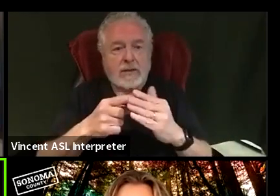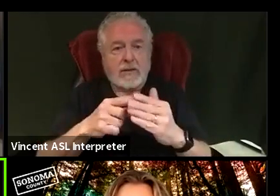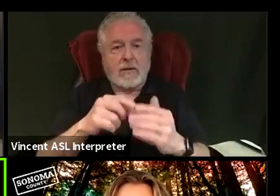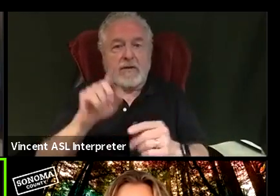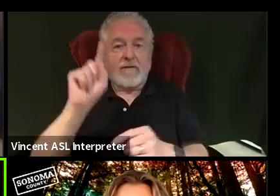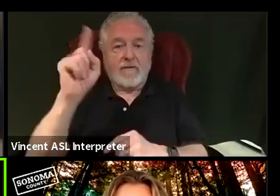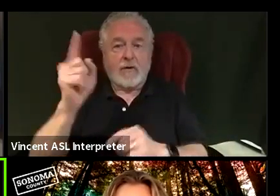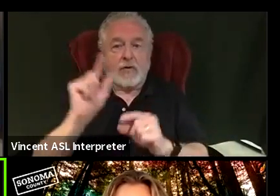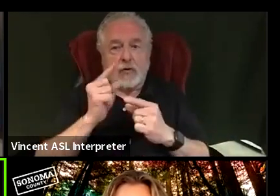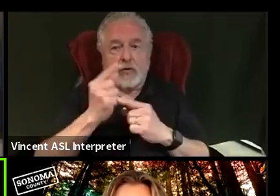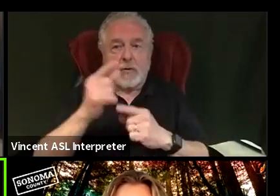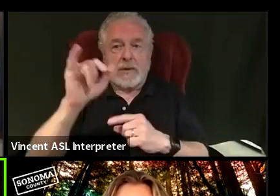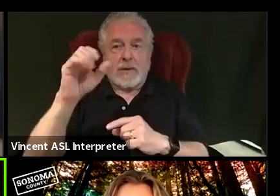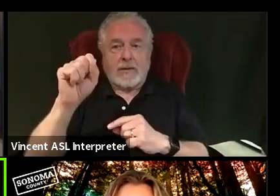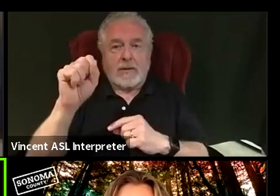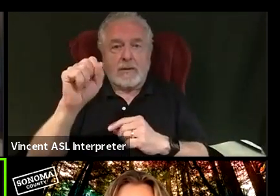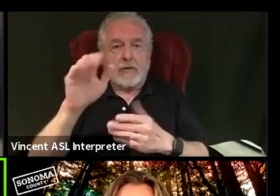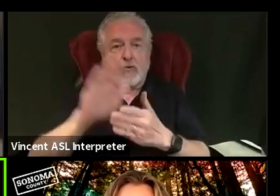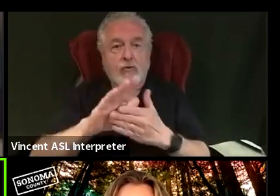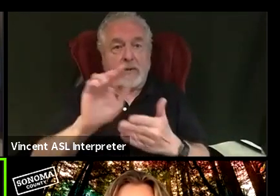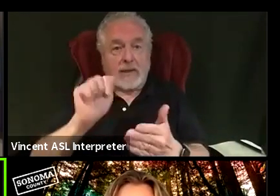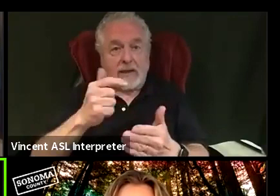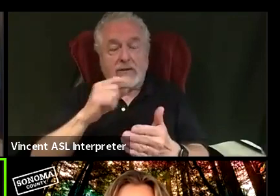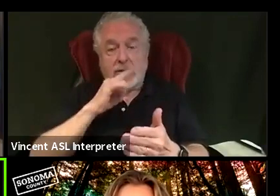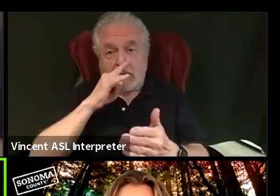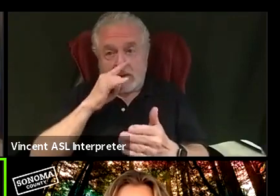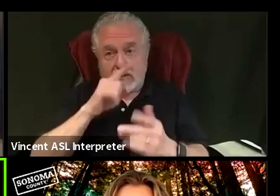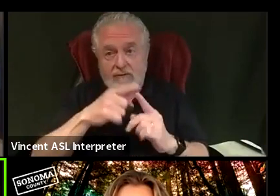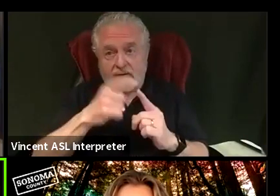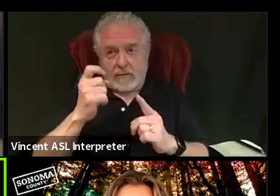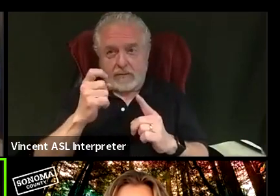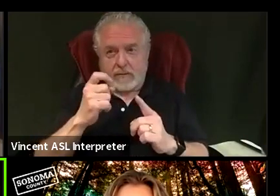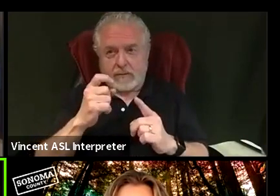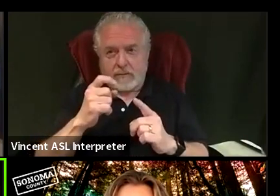The first group is school-age kids